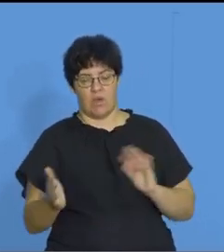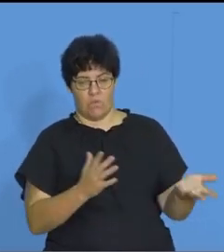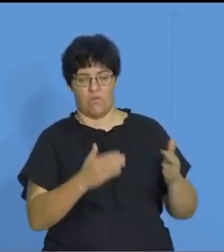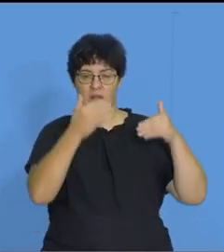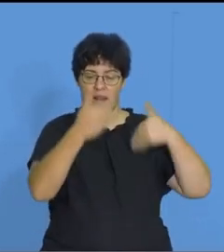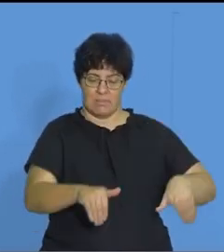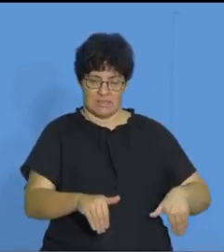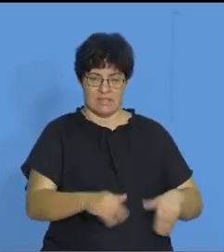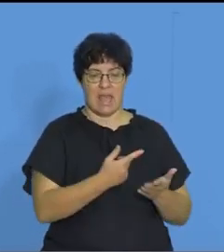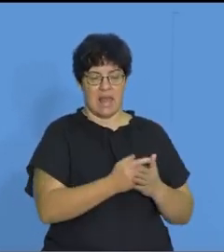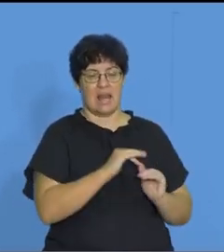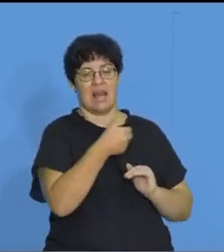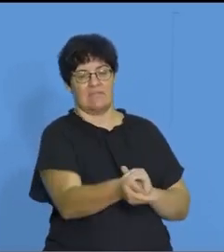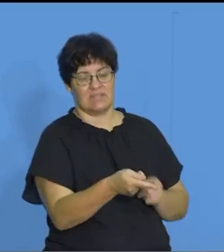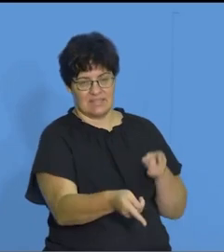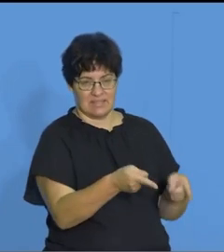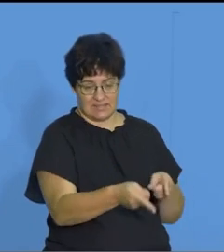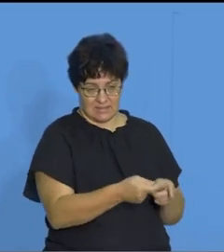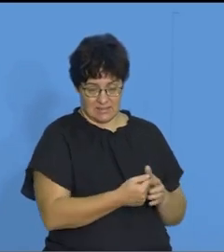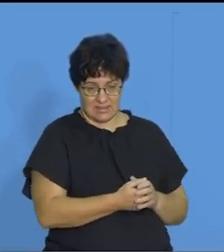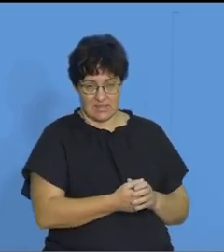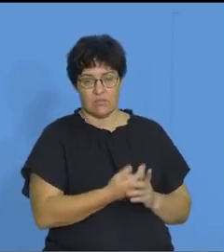problems involving the limiting reagents, the